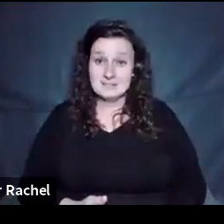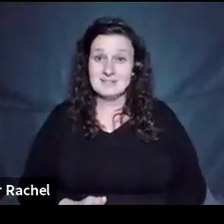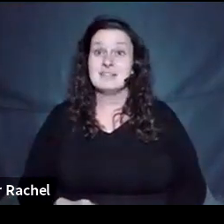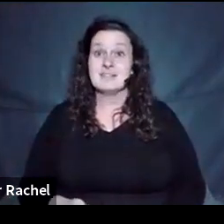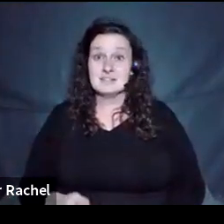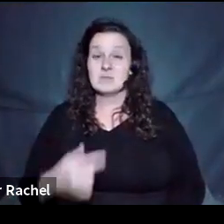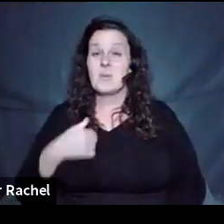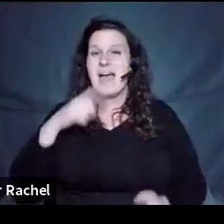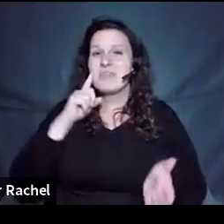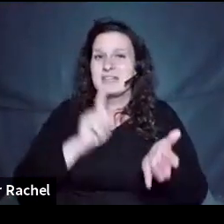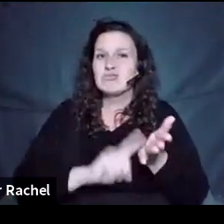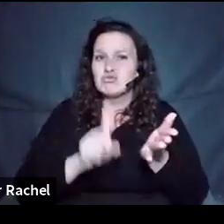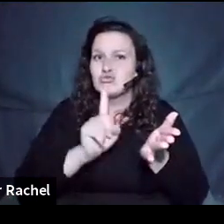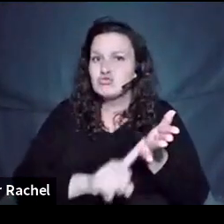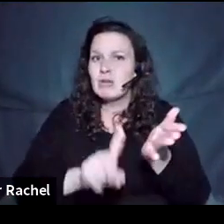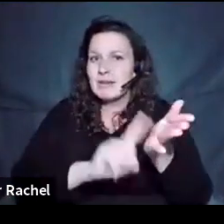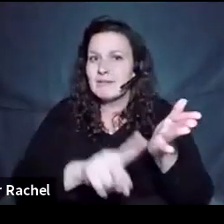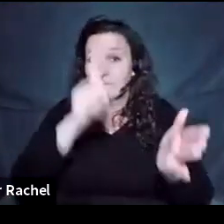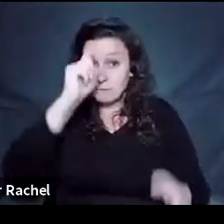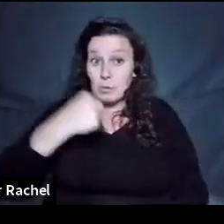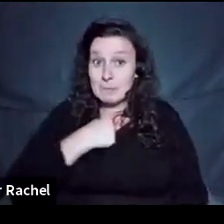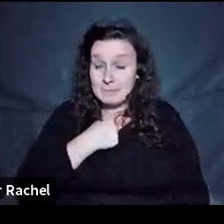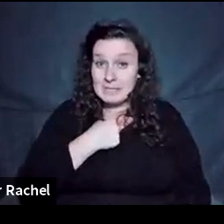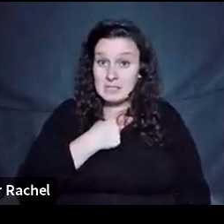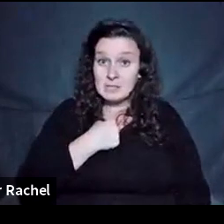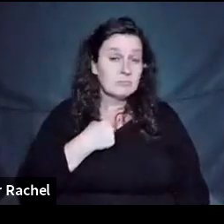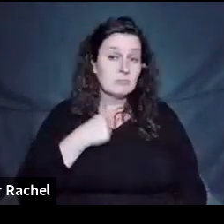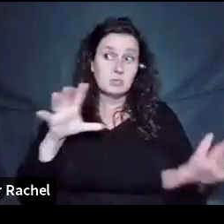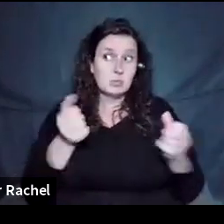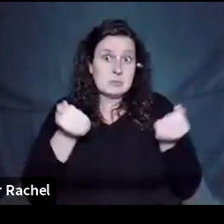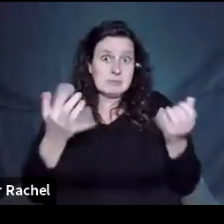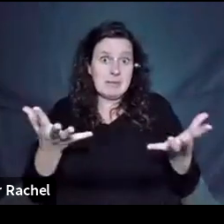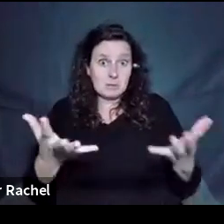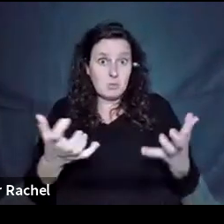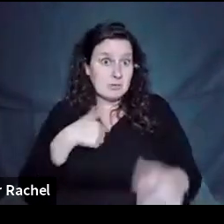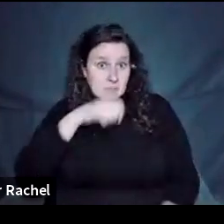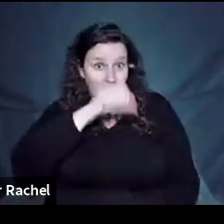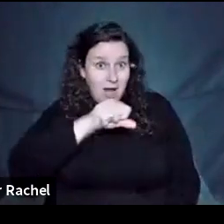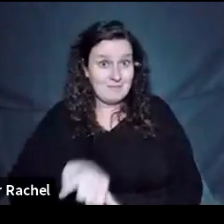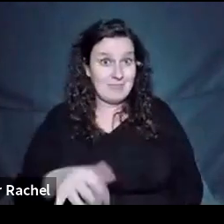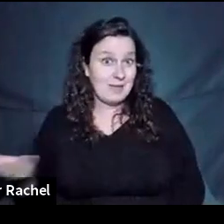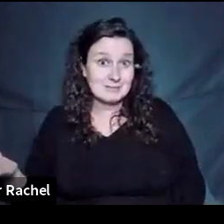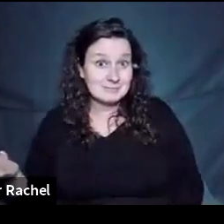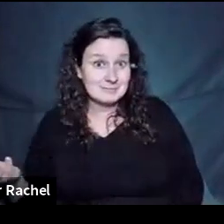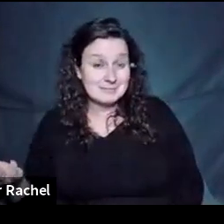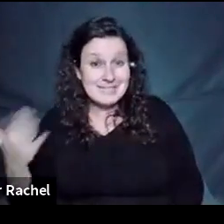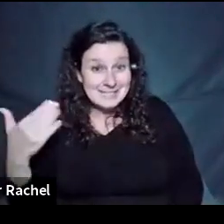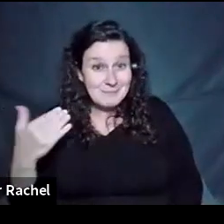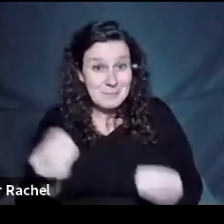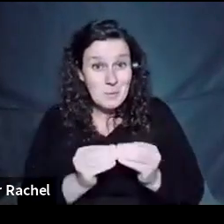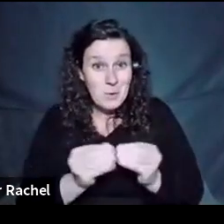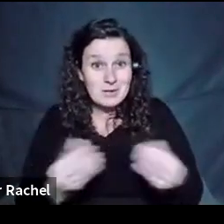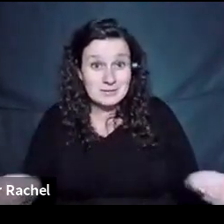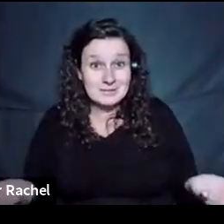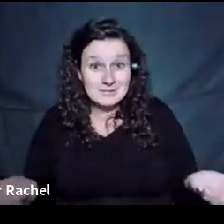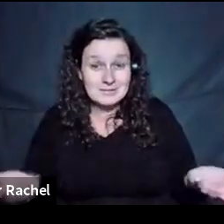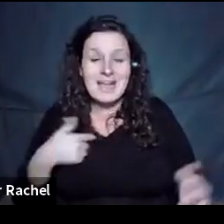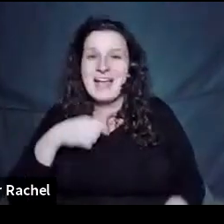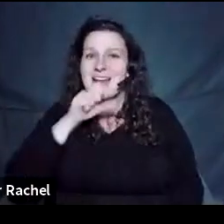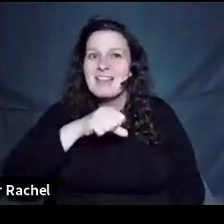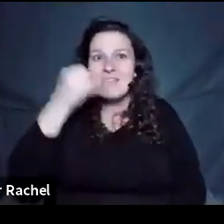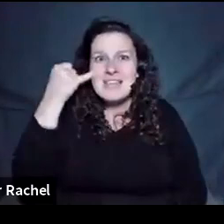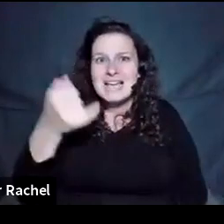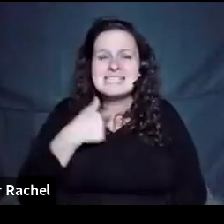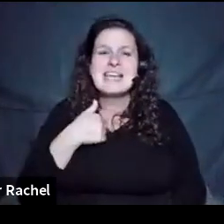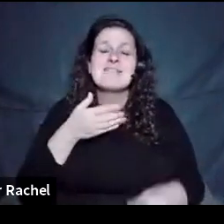think check-ins for me, do as many as you want. I love that. give me more. And then I love the idea of